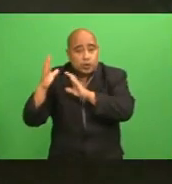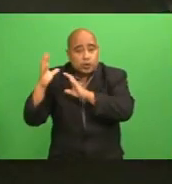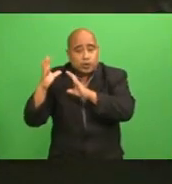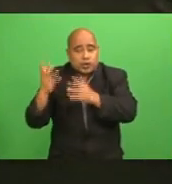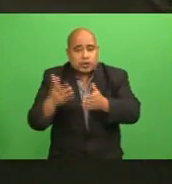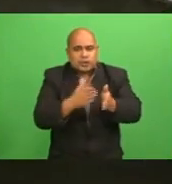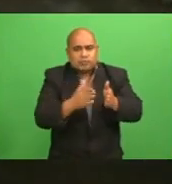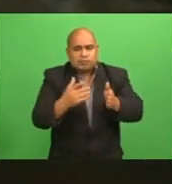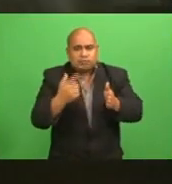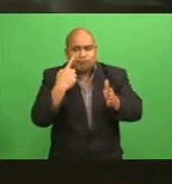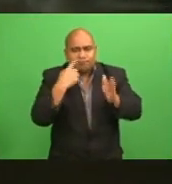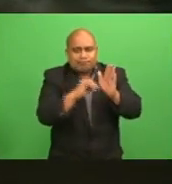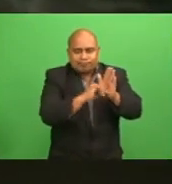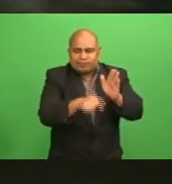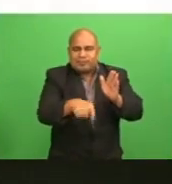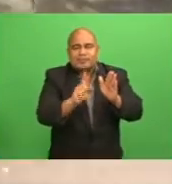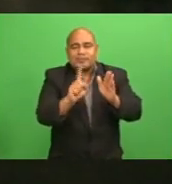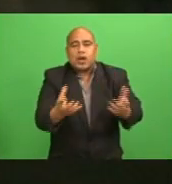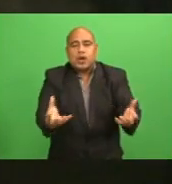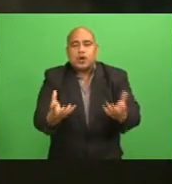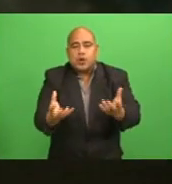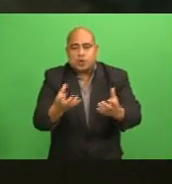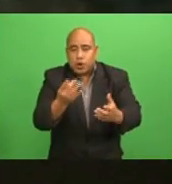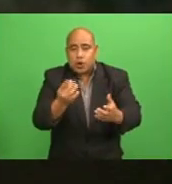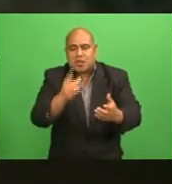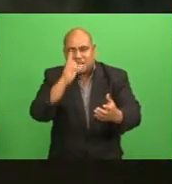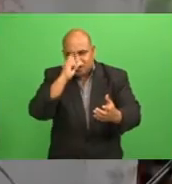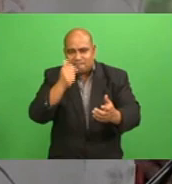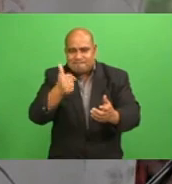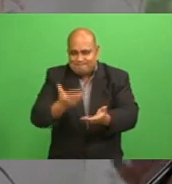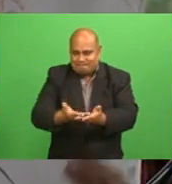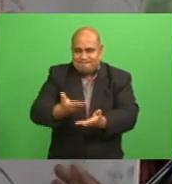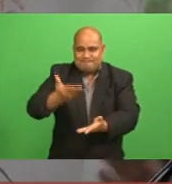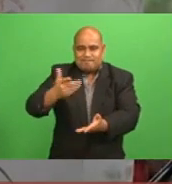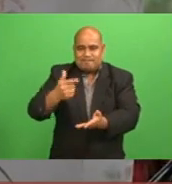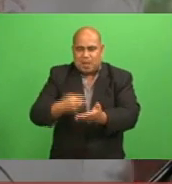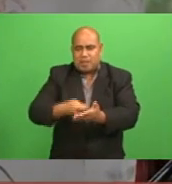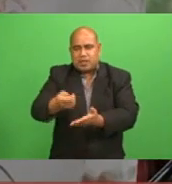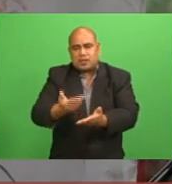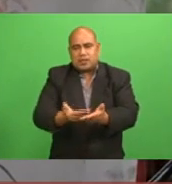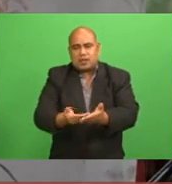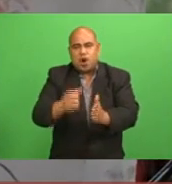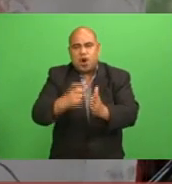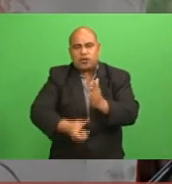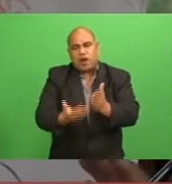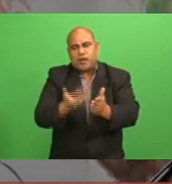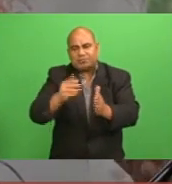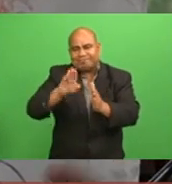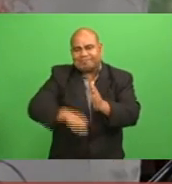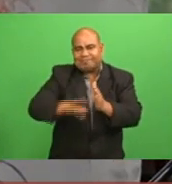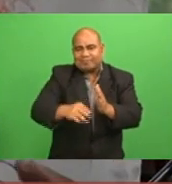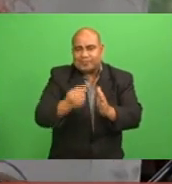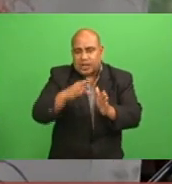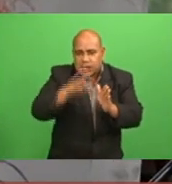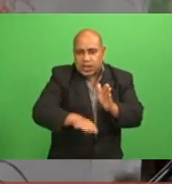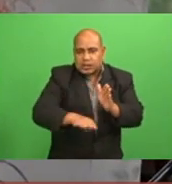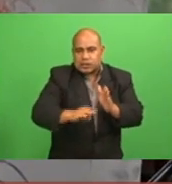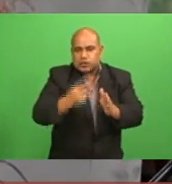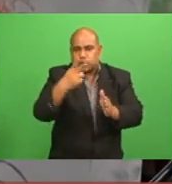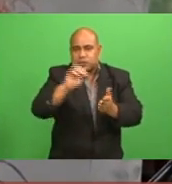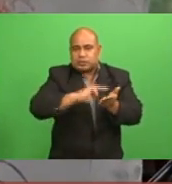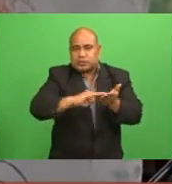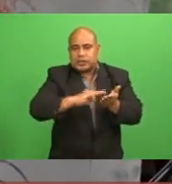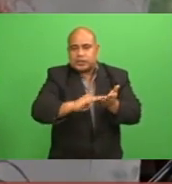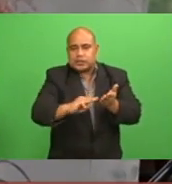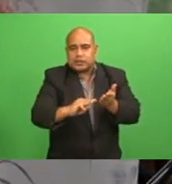be the successor with high demand and better price offers. Almost $20 million of oil is imported in the country for